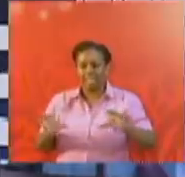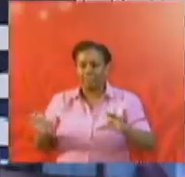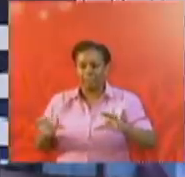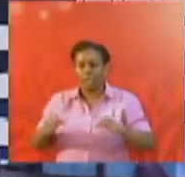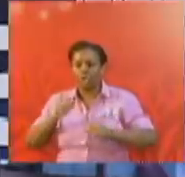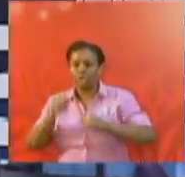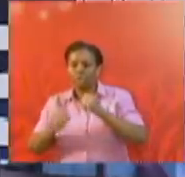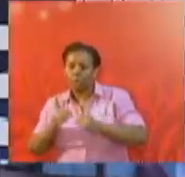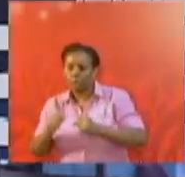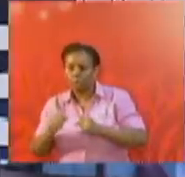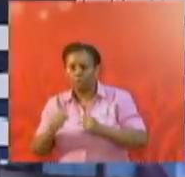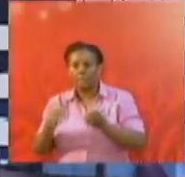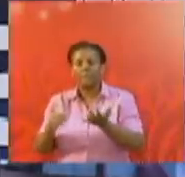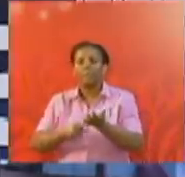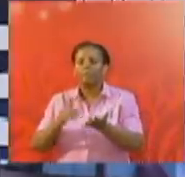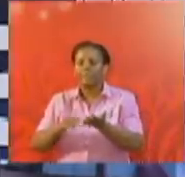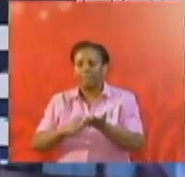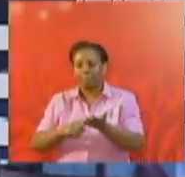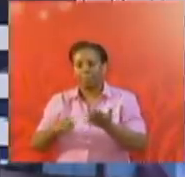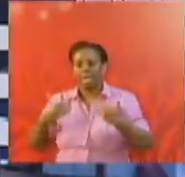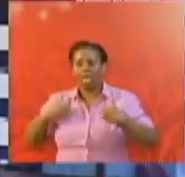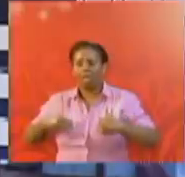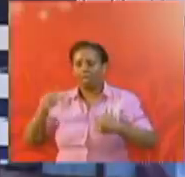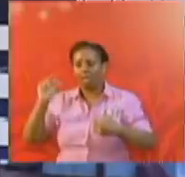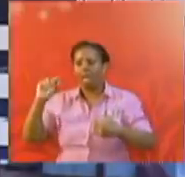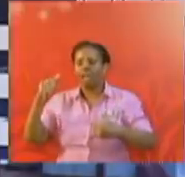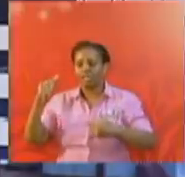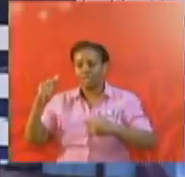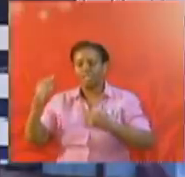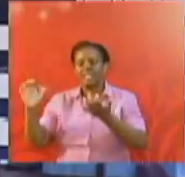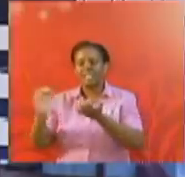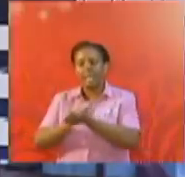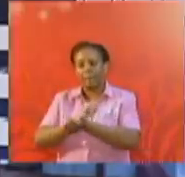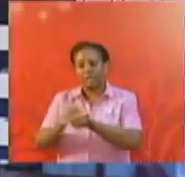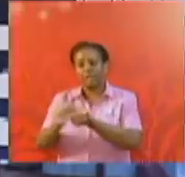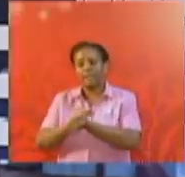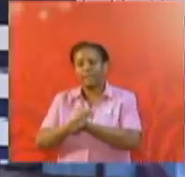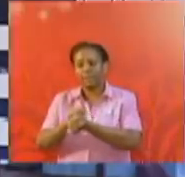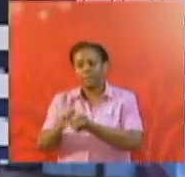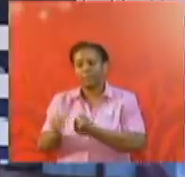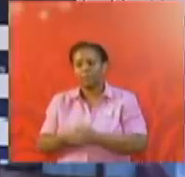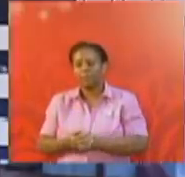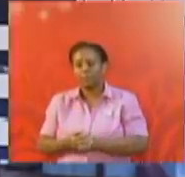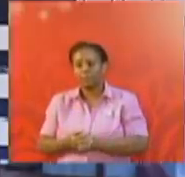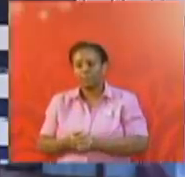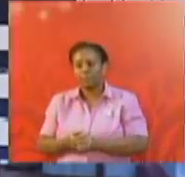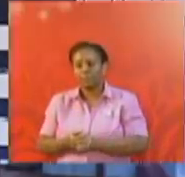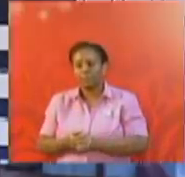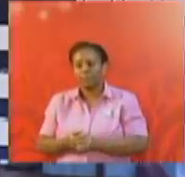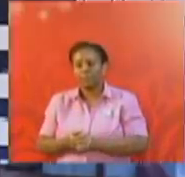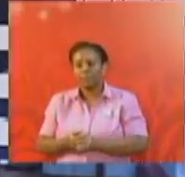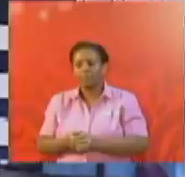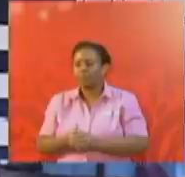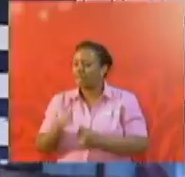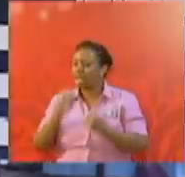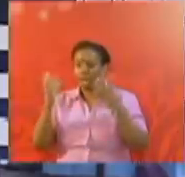have gotten some scarring in it, and that will decrease its capacity. Okay, now this is few and far between. It's not